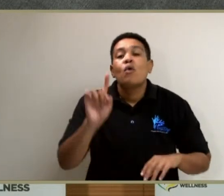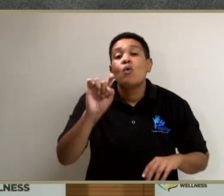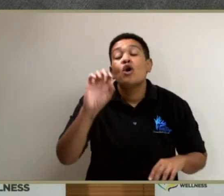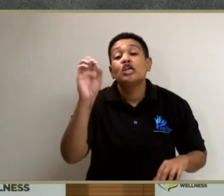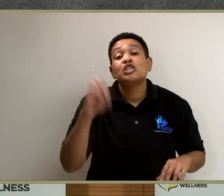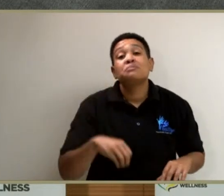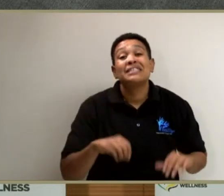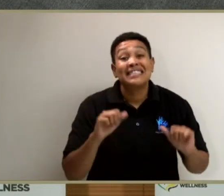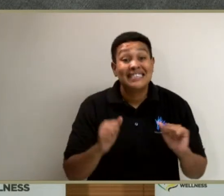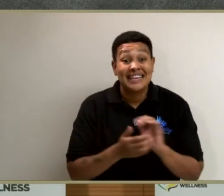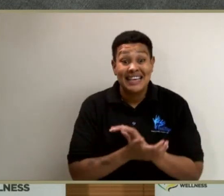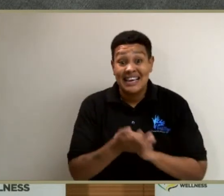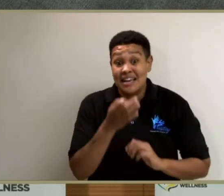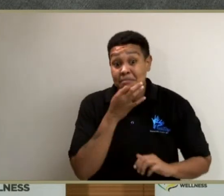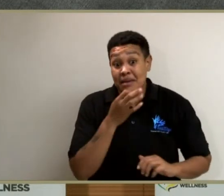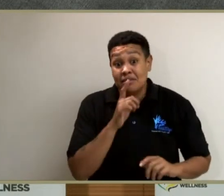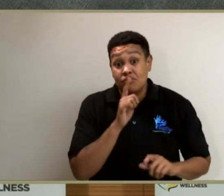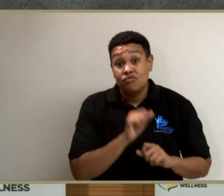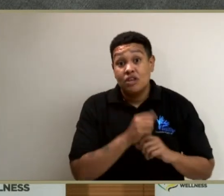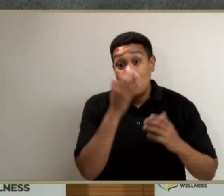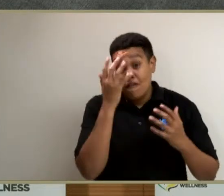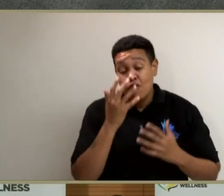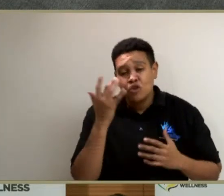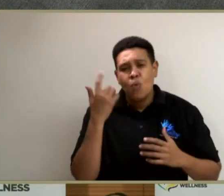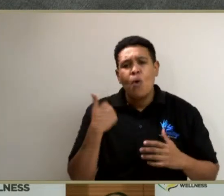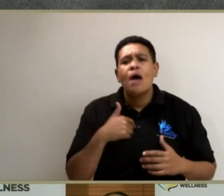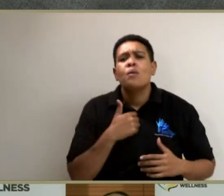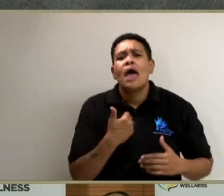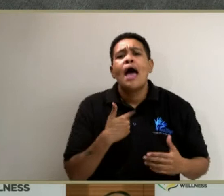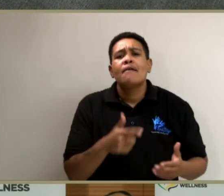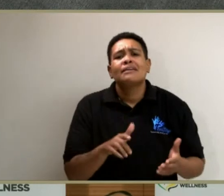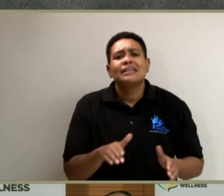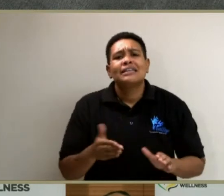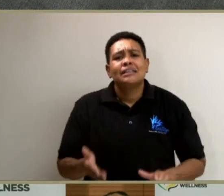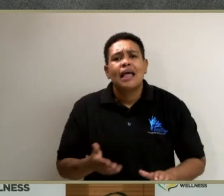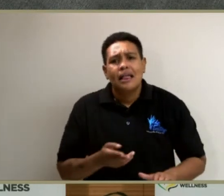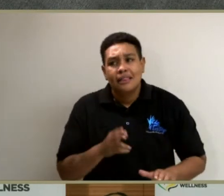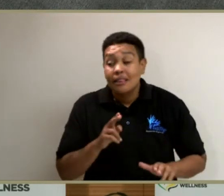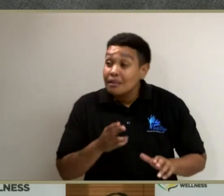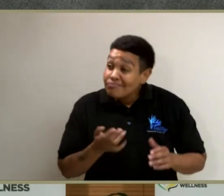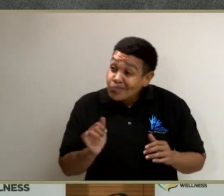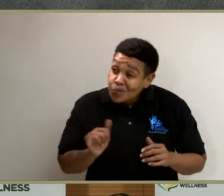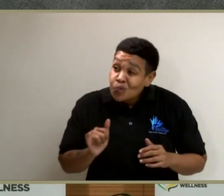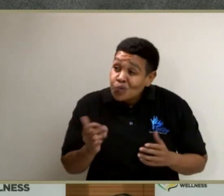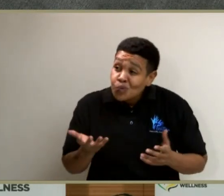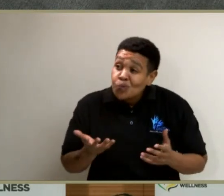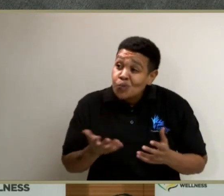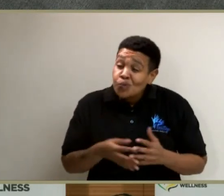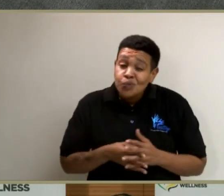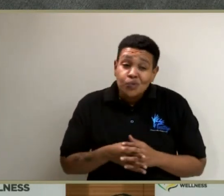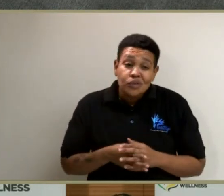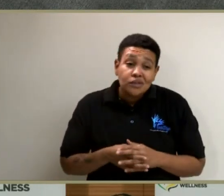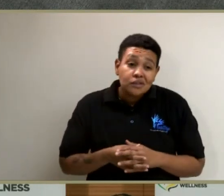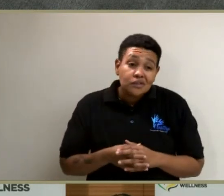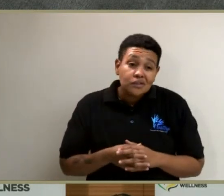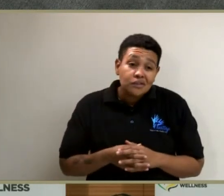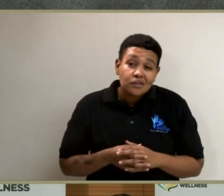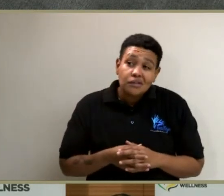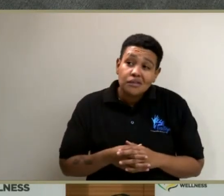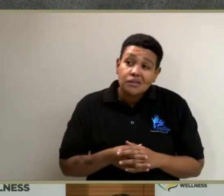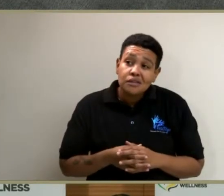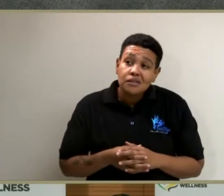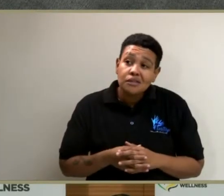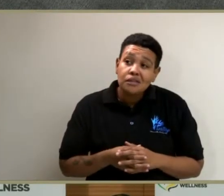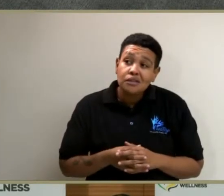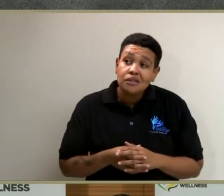100%, and unfortunately, the reason why we have these deaths, and that's right, the death